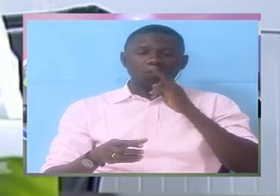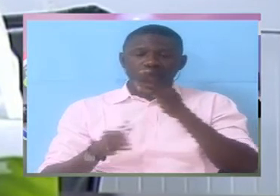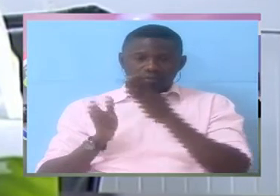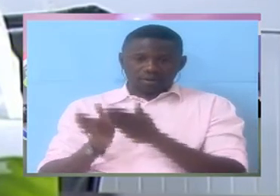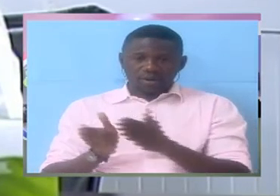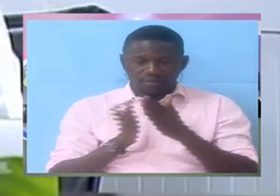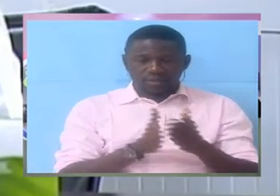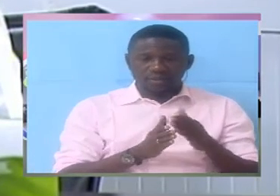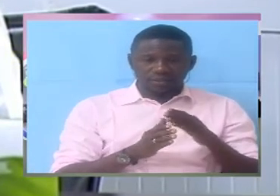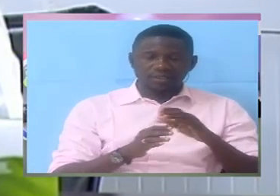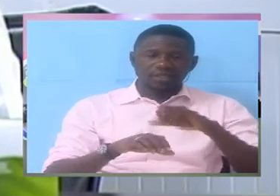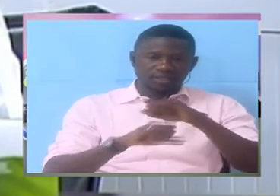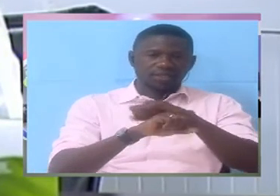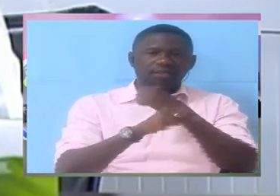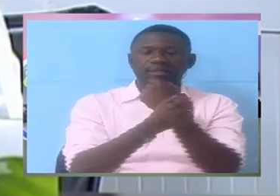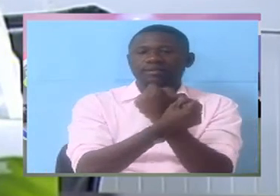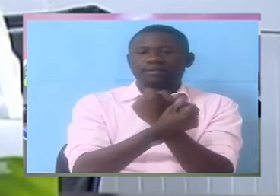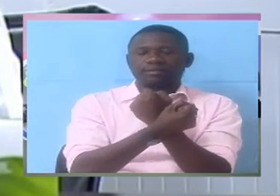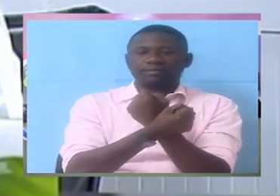what?